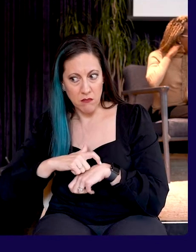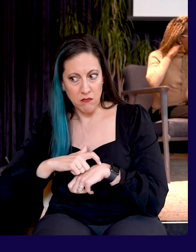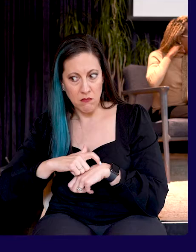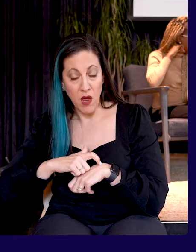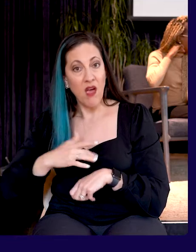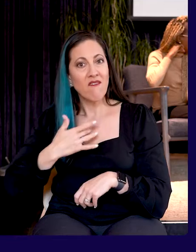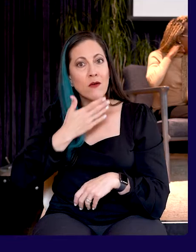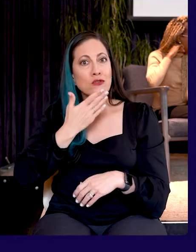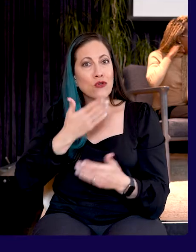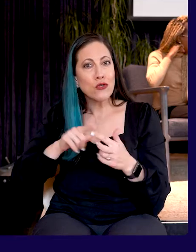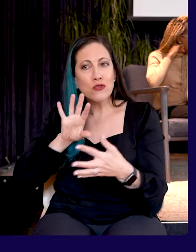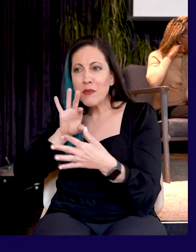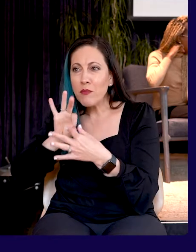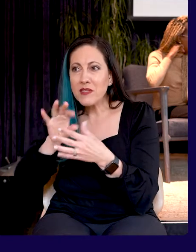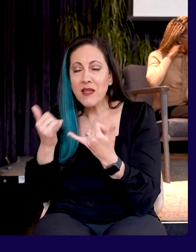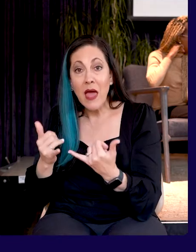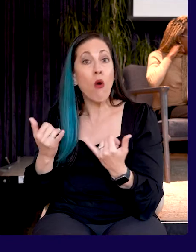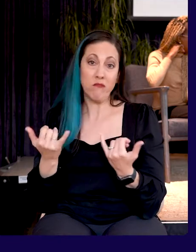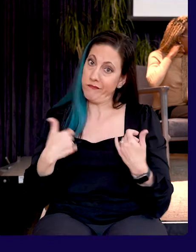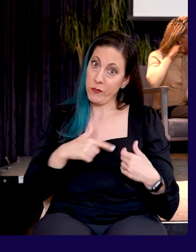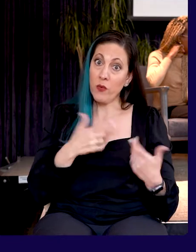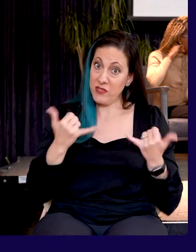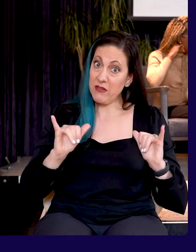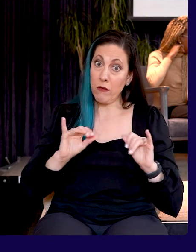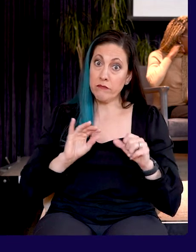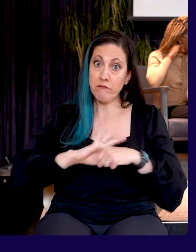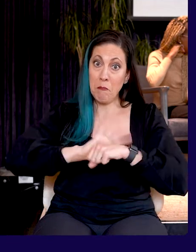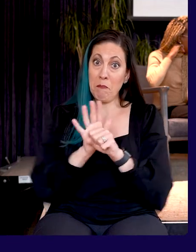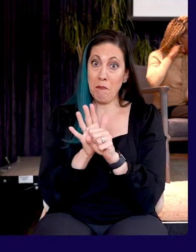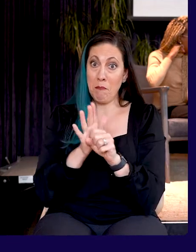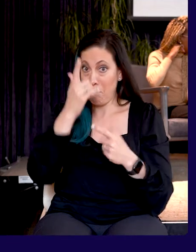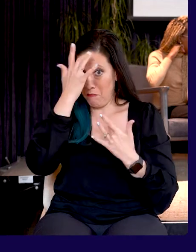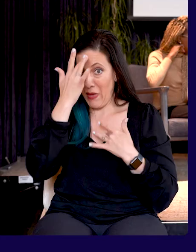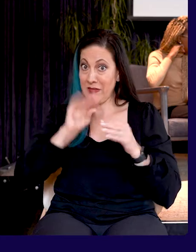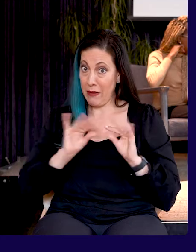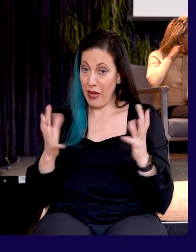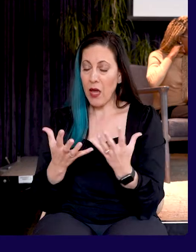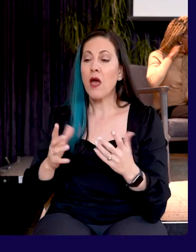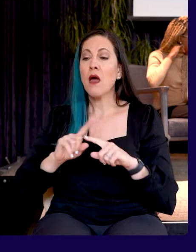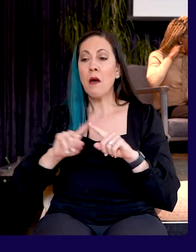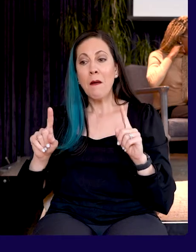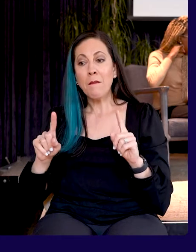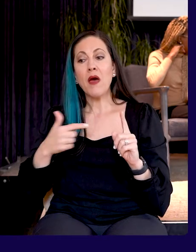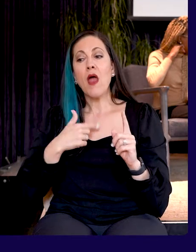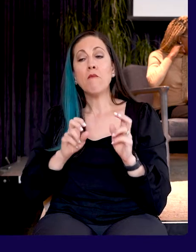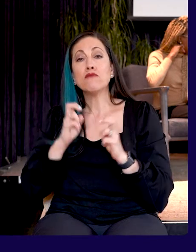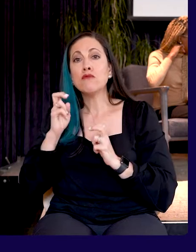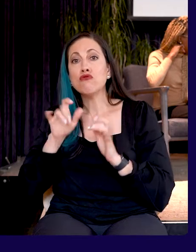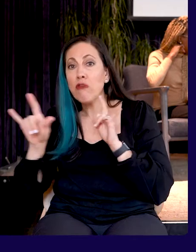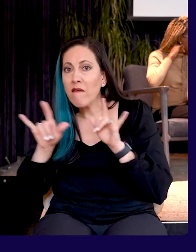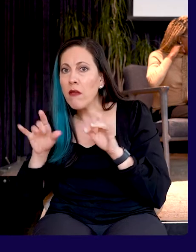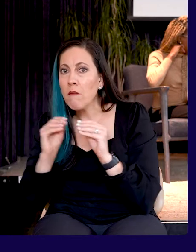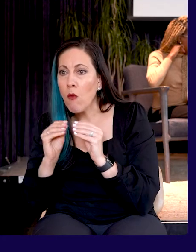pandemic, but traveling a little bit more, doing a little bit more. And I've come to understand, and I think a useful frame for me is to think